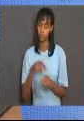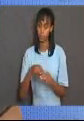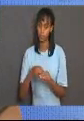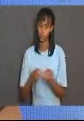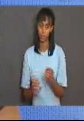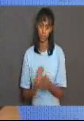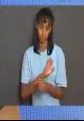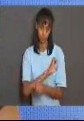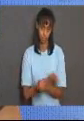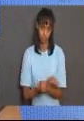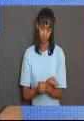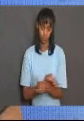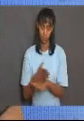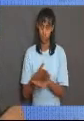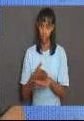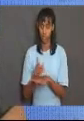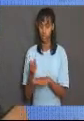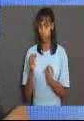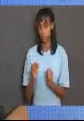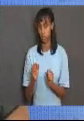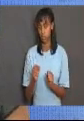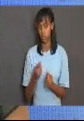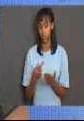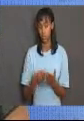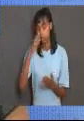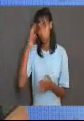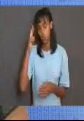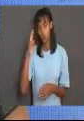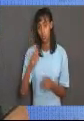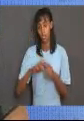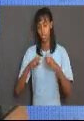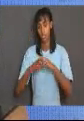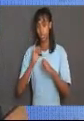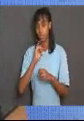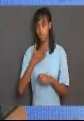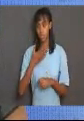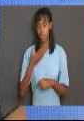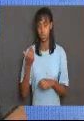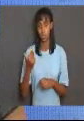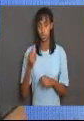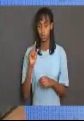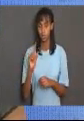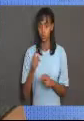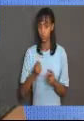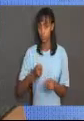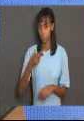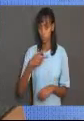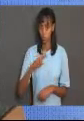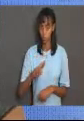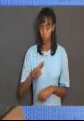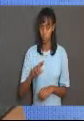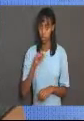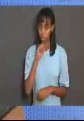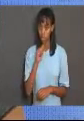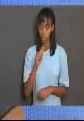wood. This is because electricity is either too expensive or